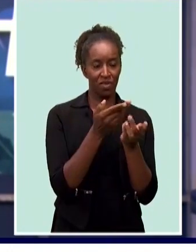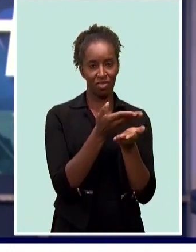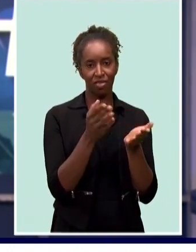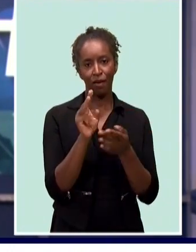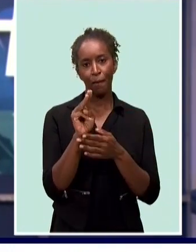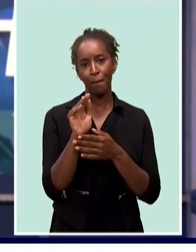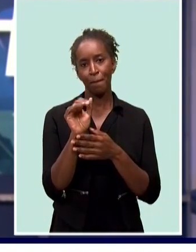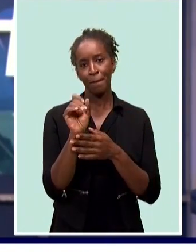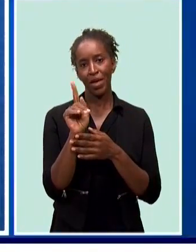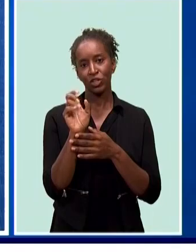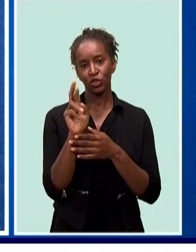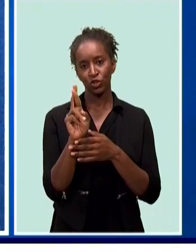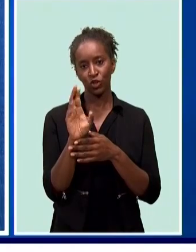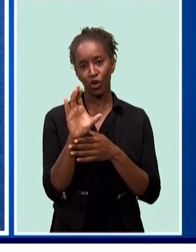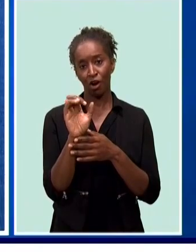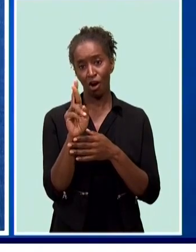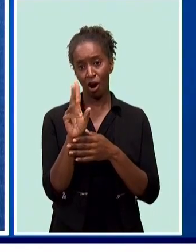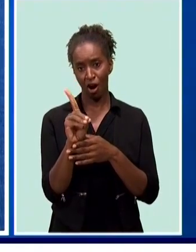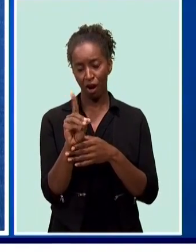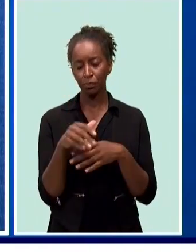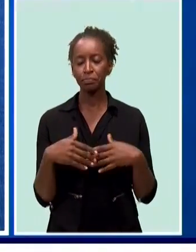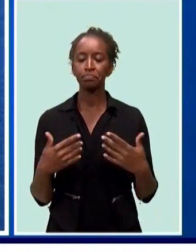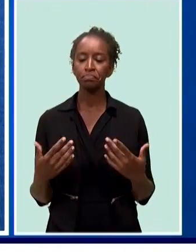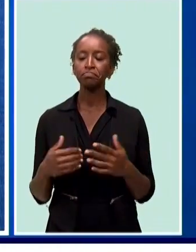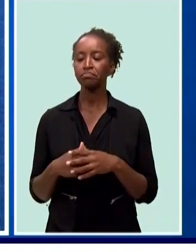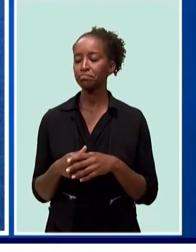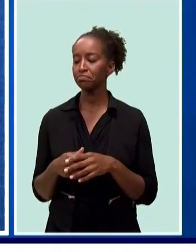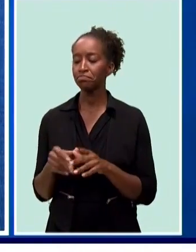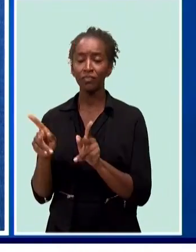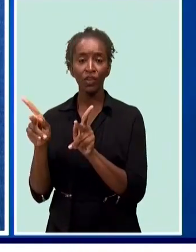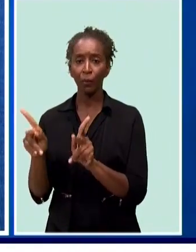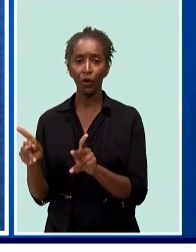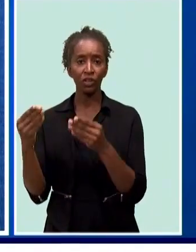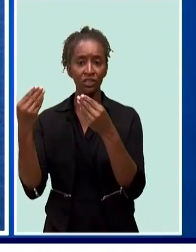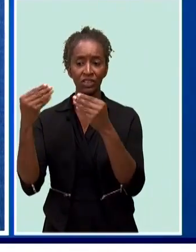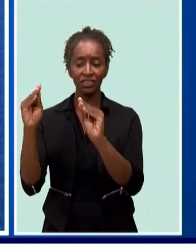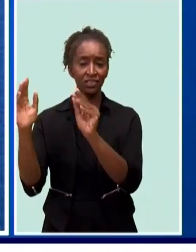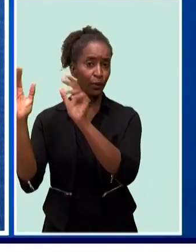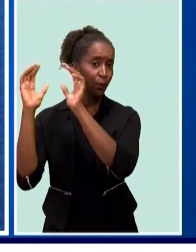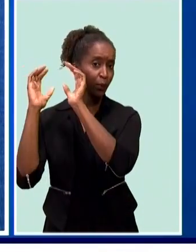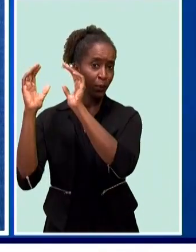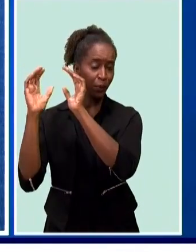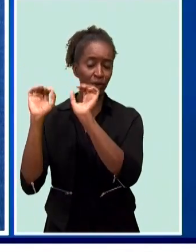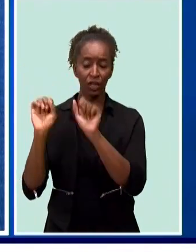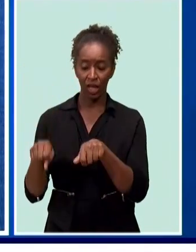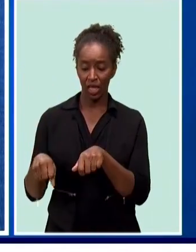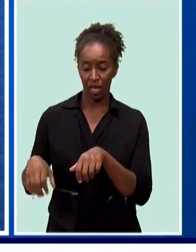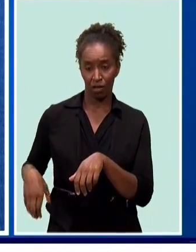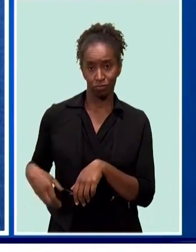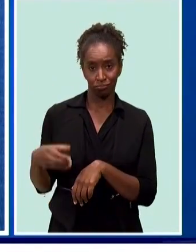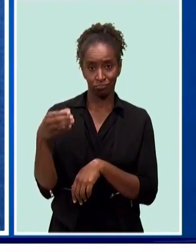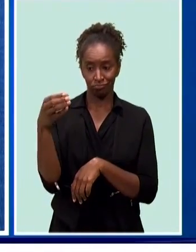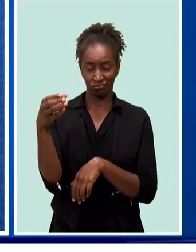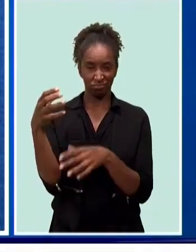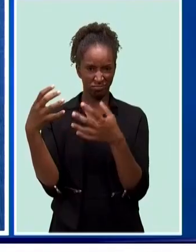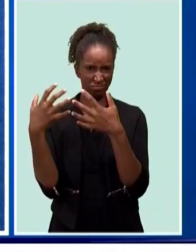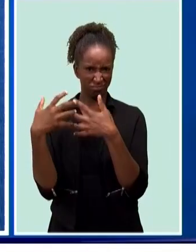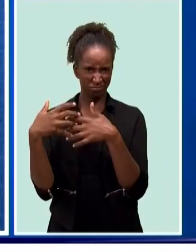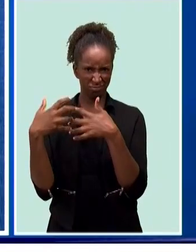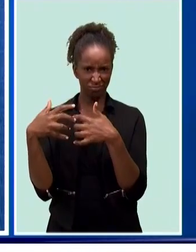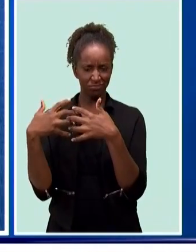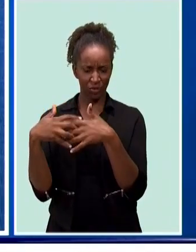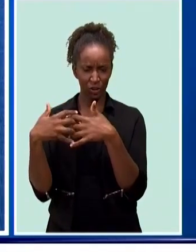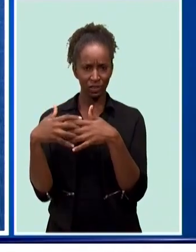company. The coconut vendor can pull out this little portable device that facilitates an